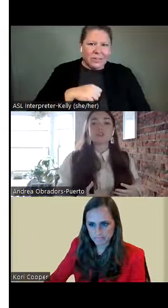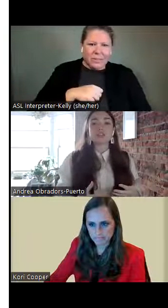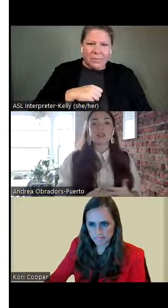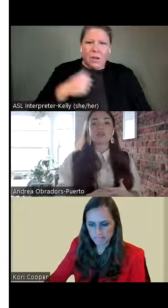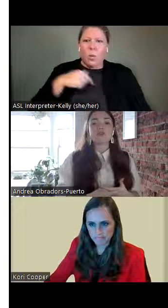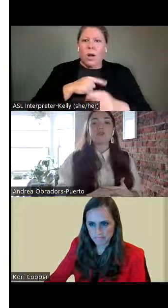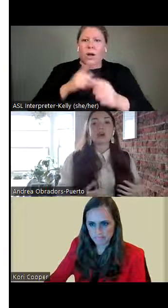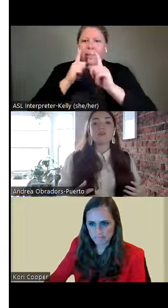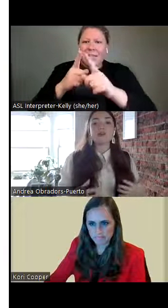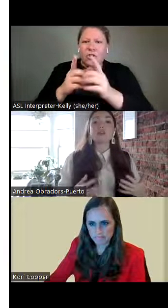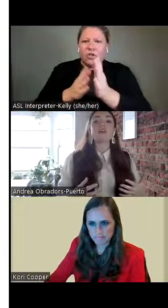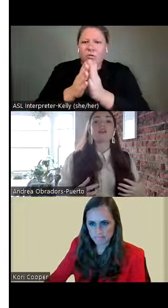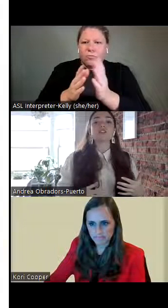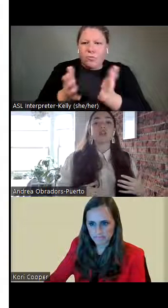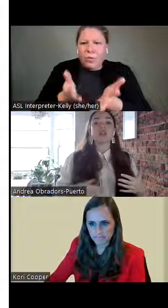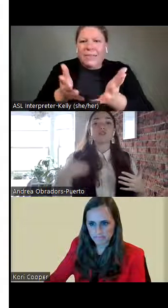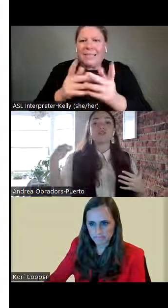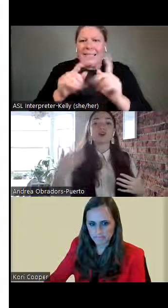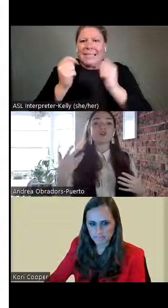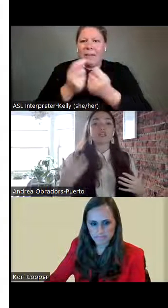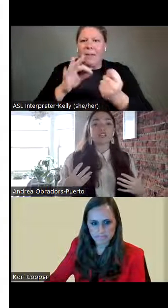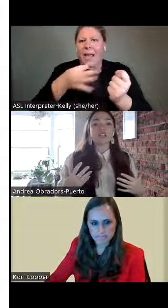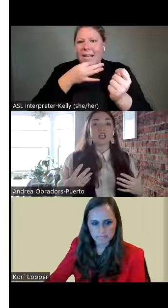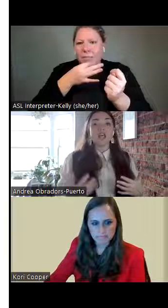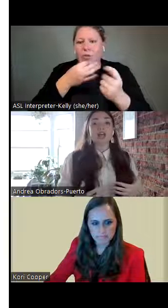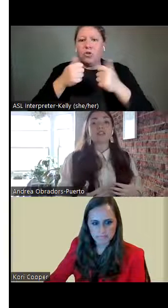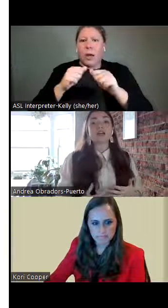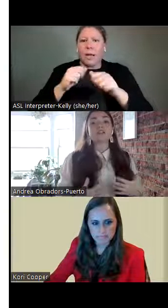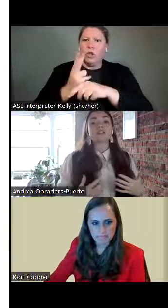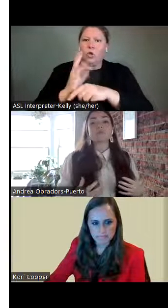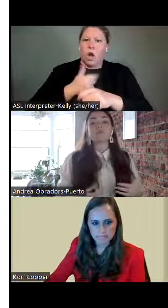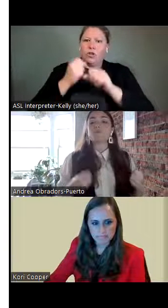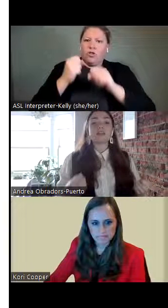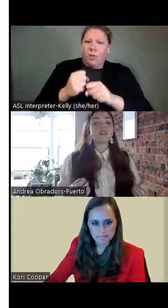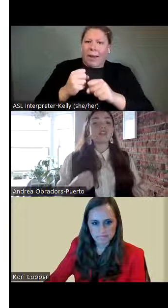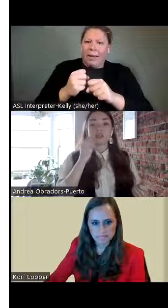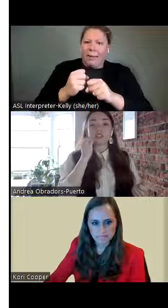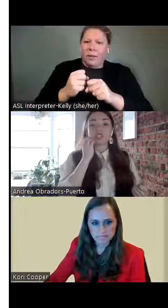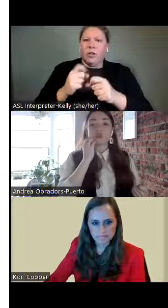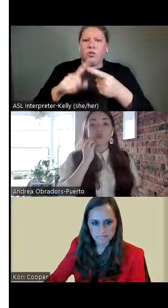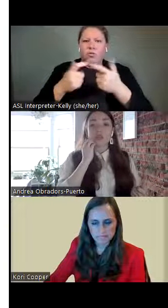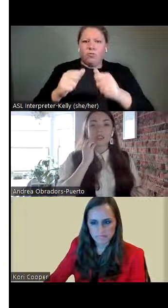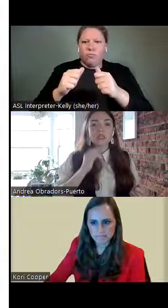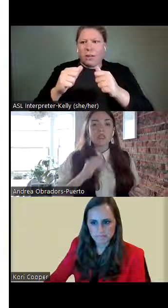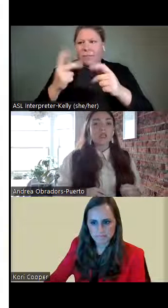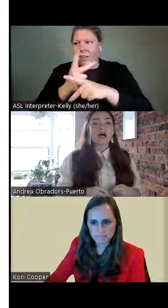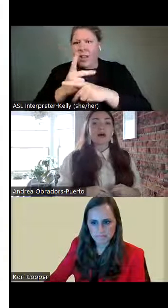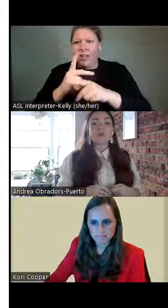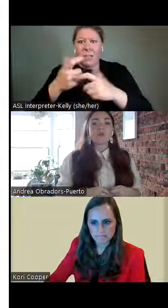of experts aiming to thrive and elevate the strengths of our organization and tackle some of the biggest challenges we